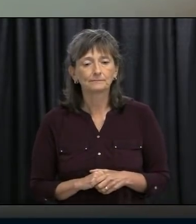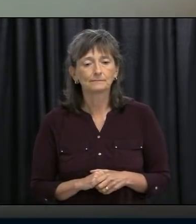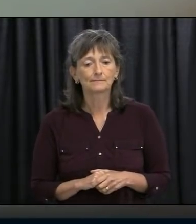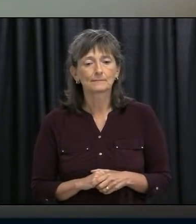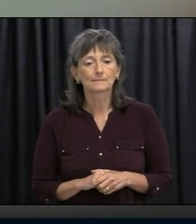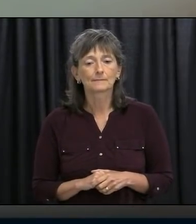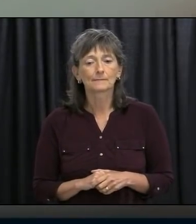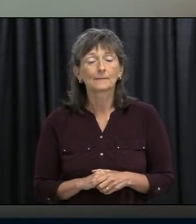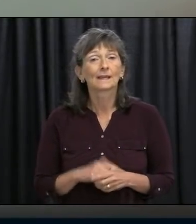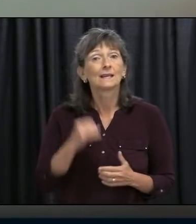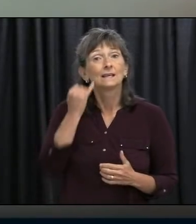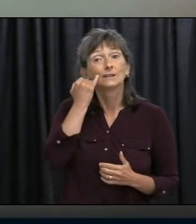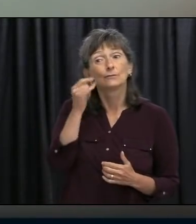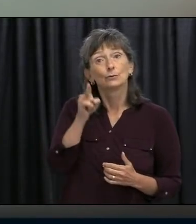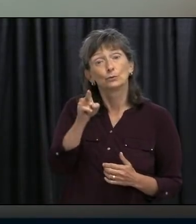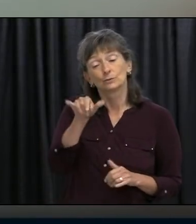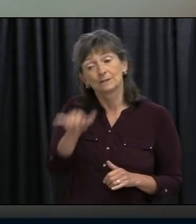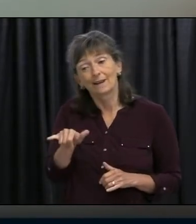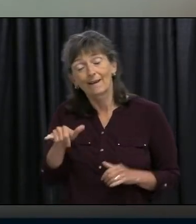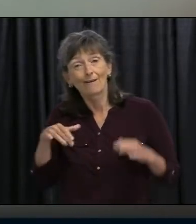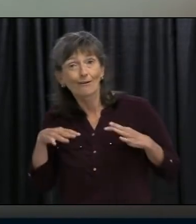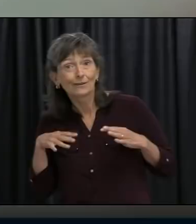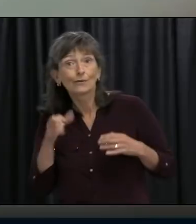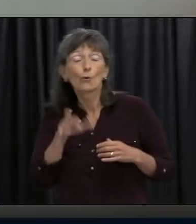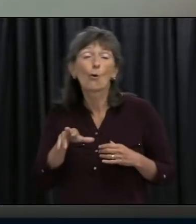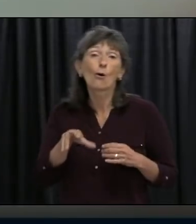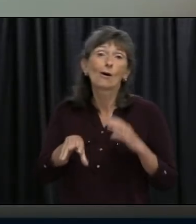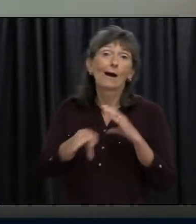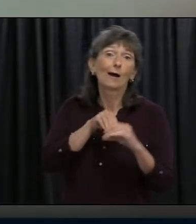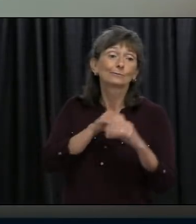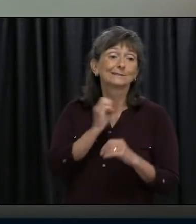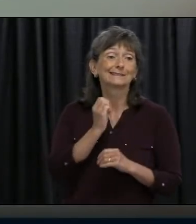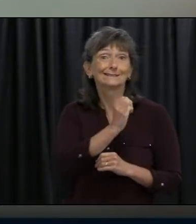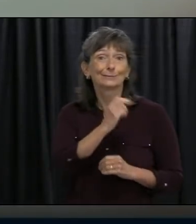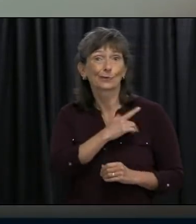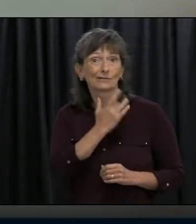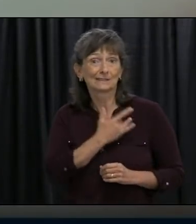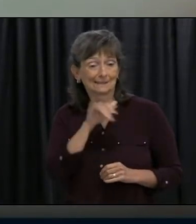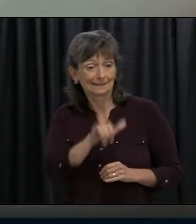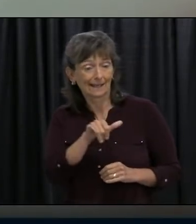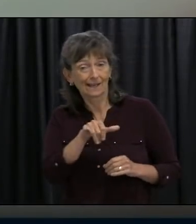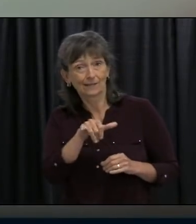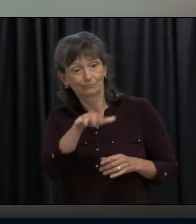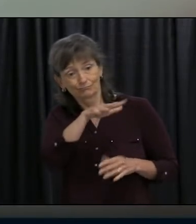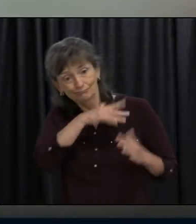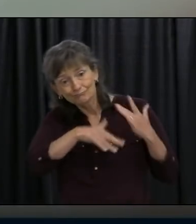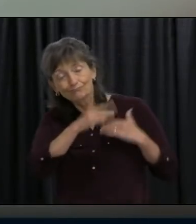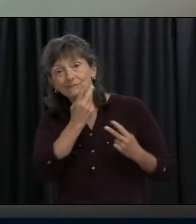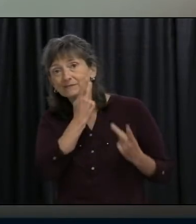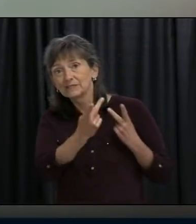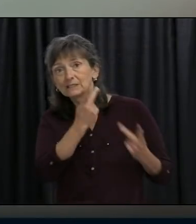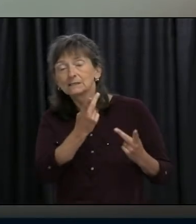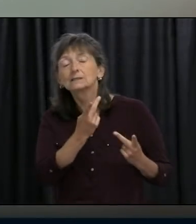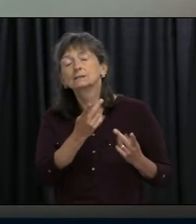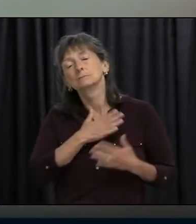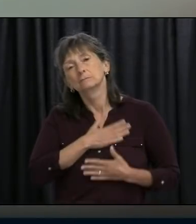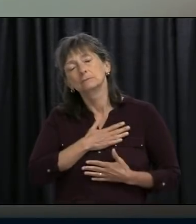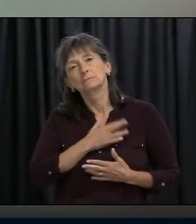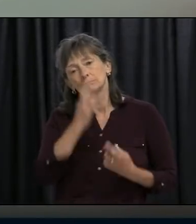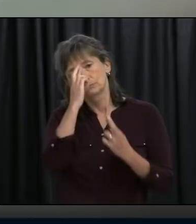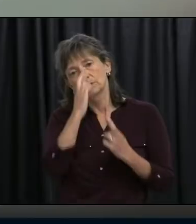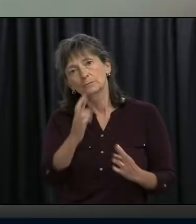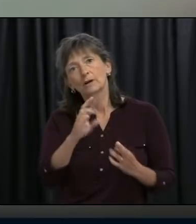Whether you are staycationing at home this summer or traveling to another Atlantic province, please be respectful of the communities you plan to visit and